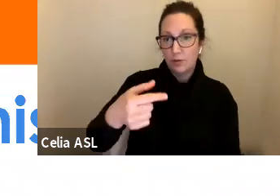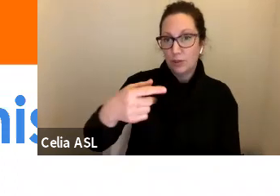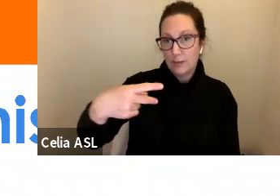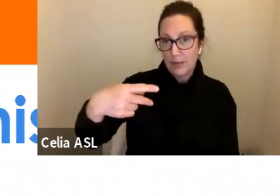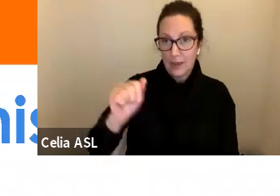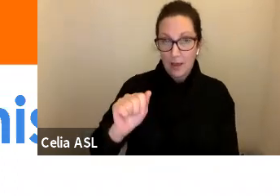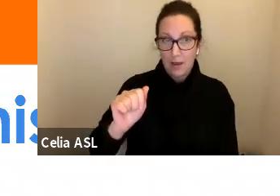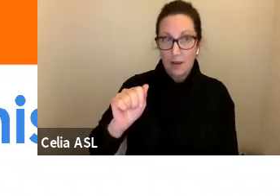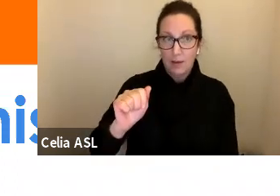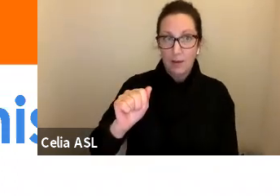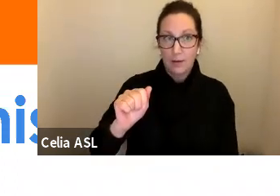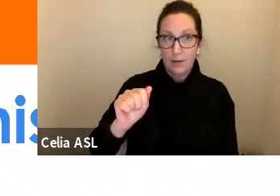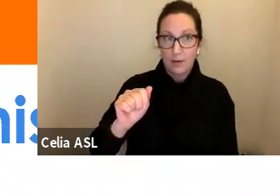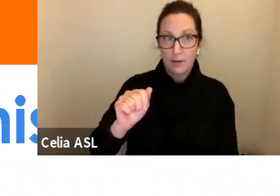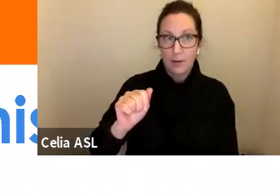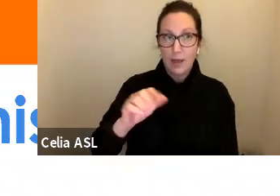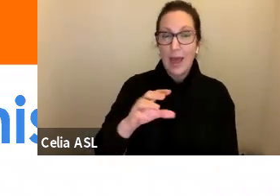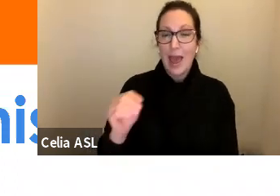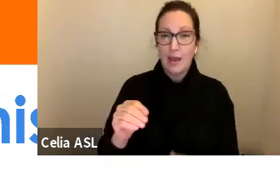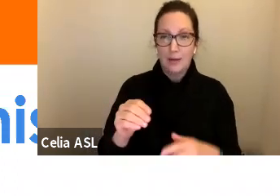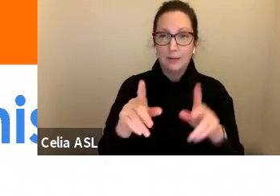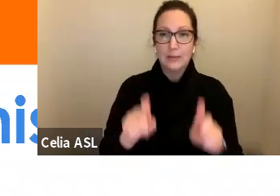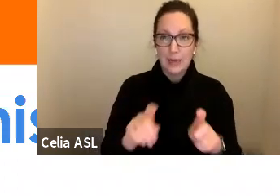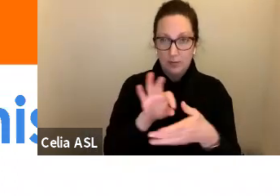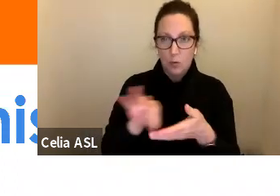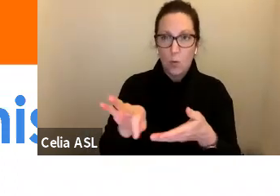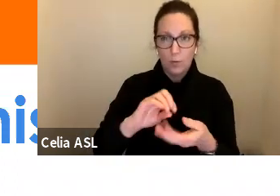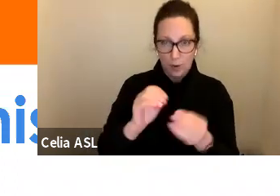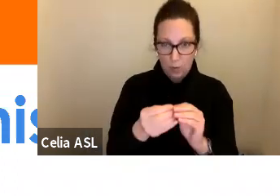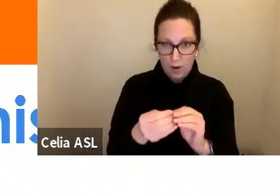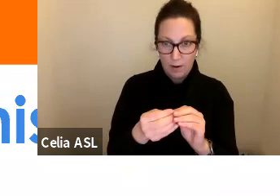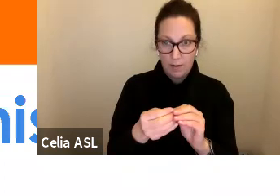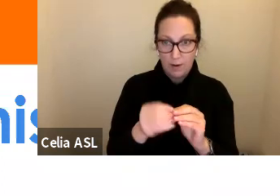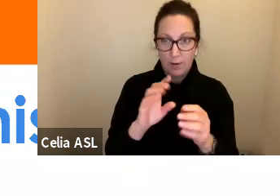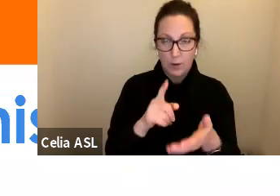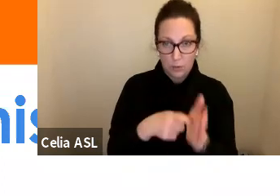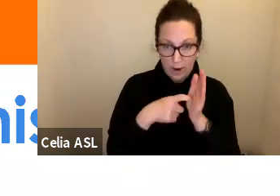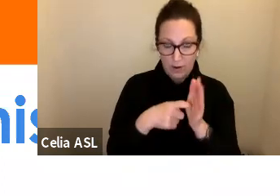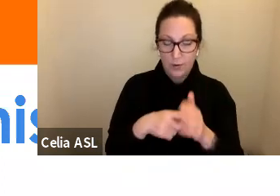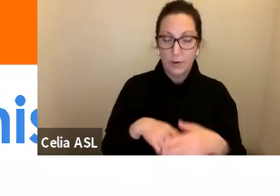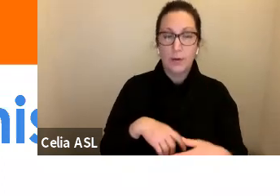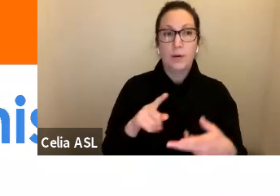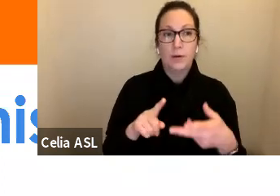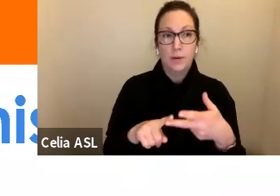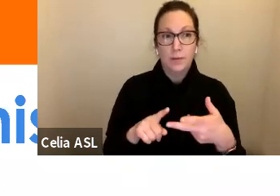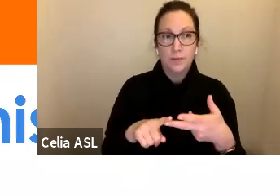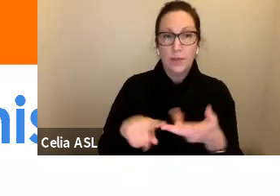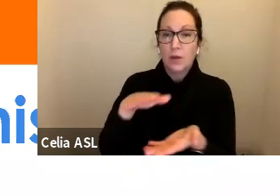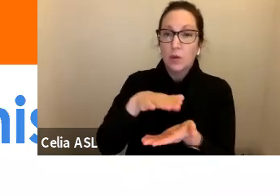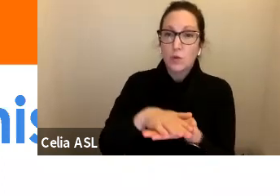GPA and test score requirement. And then they have school-based